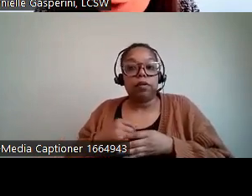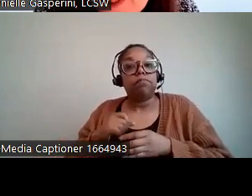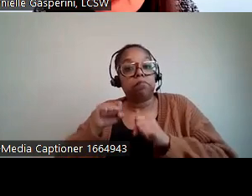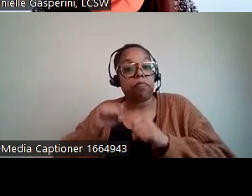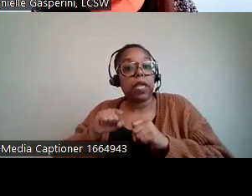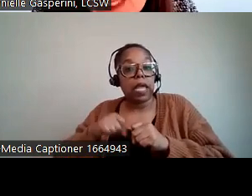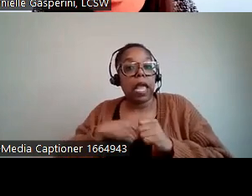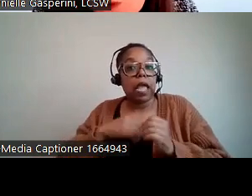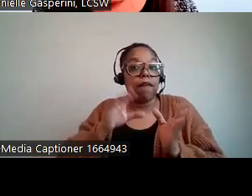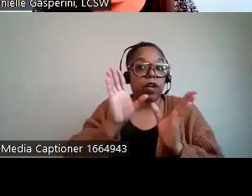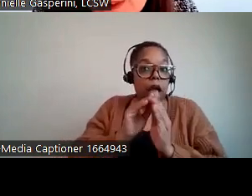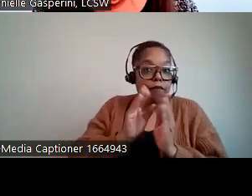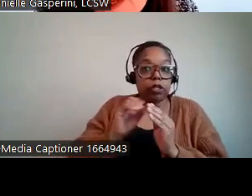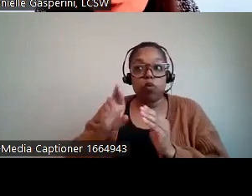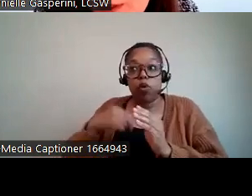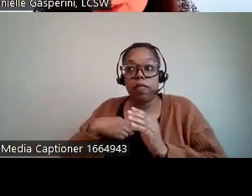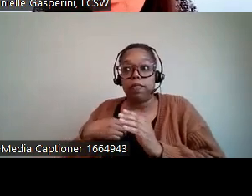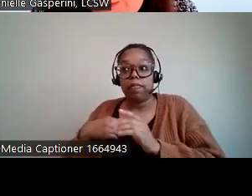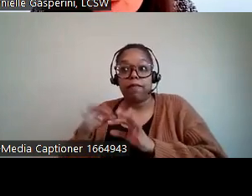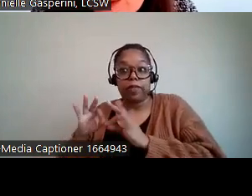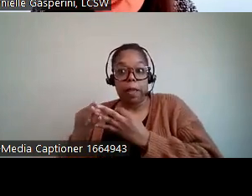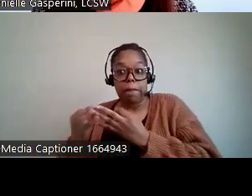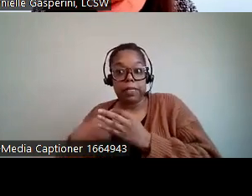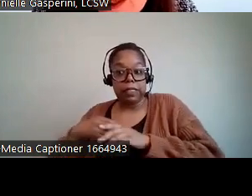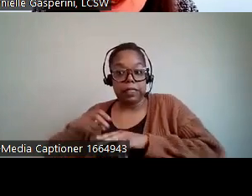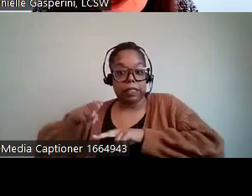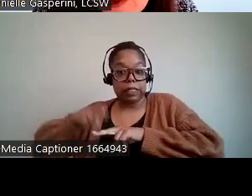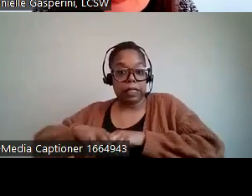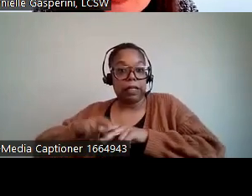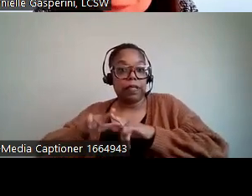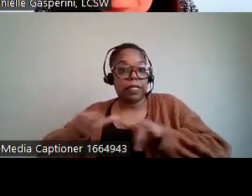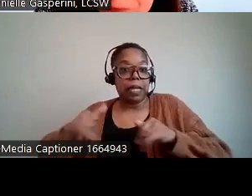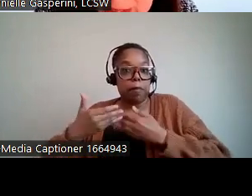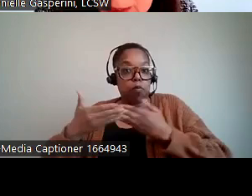conference call, or they can sit in the same room and do it, as long as they have the parent there